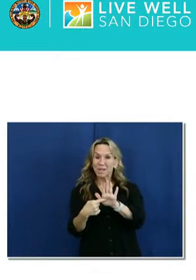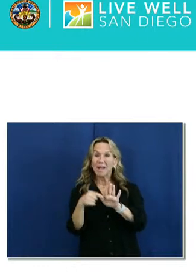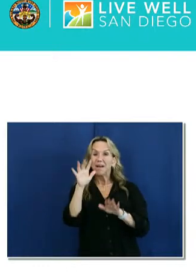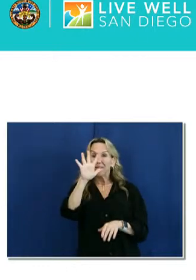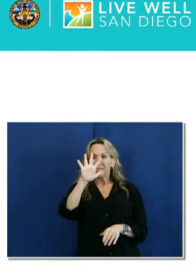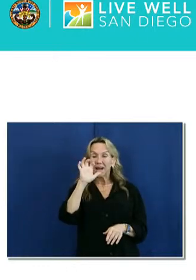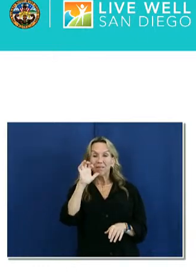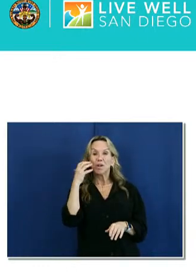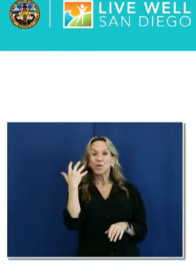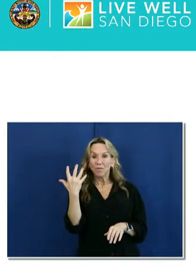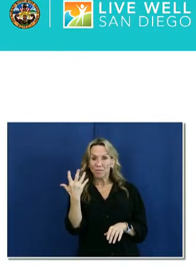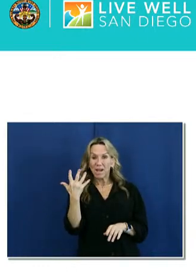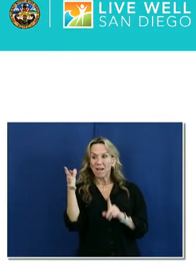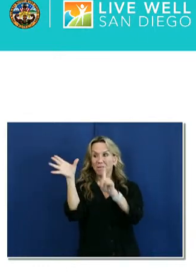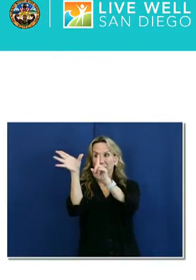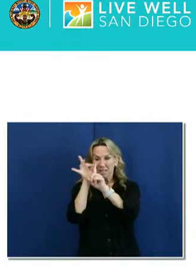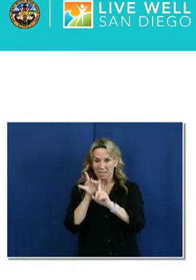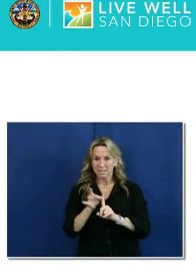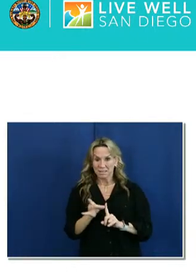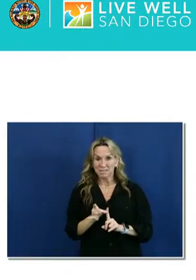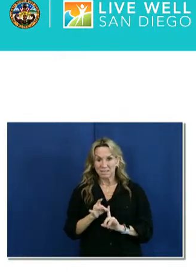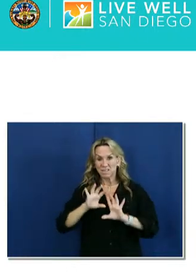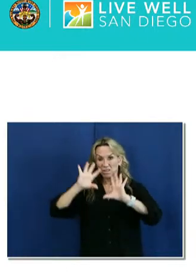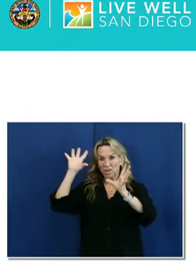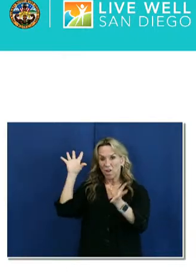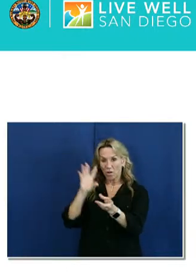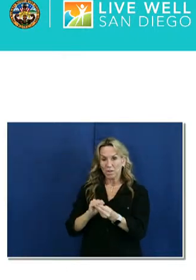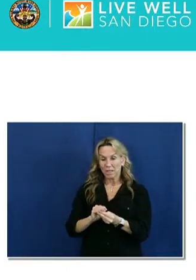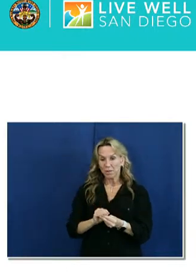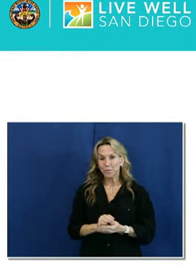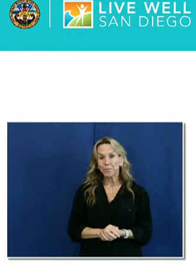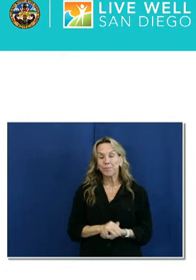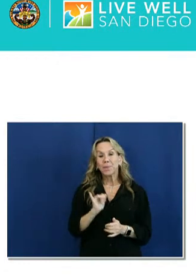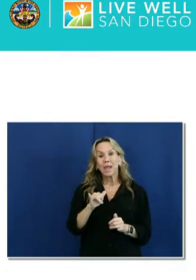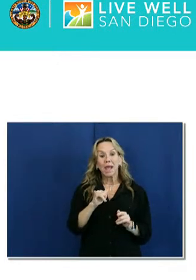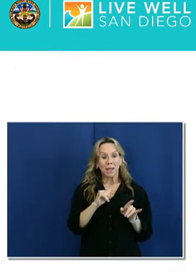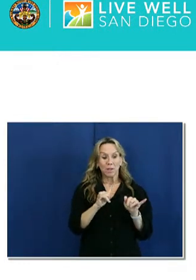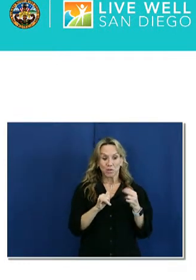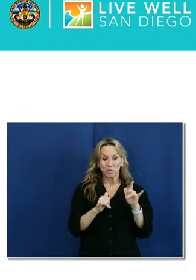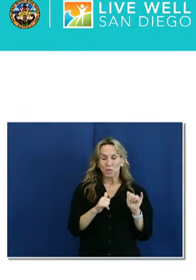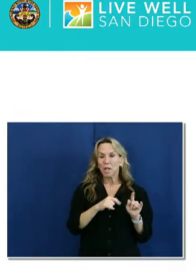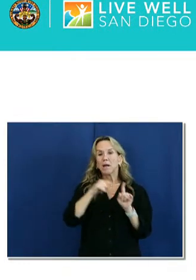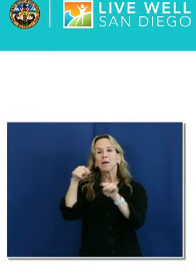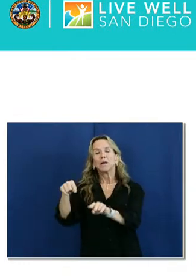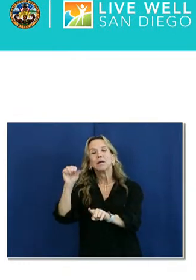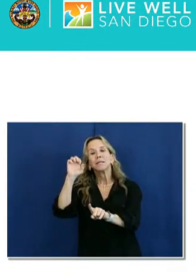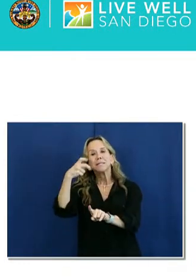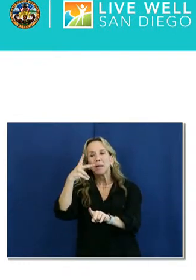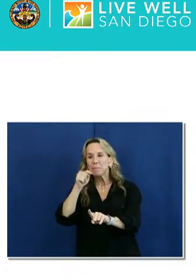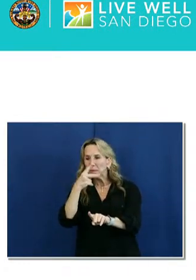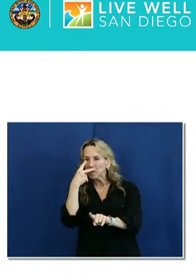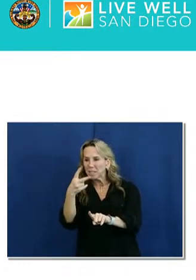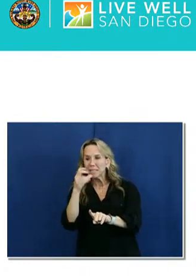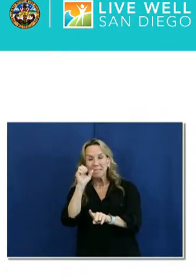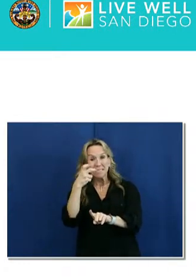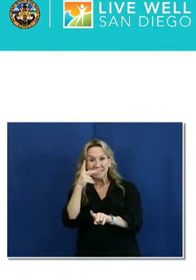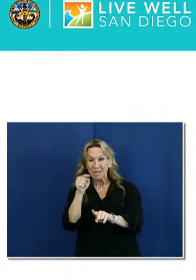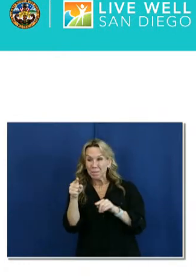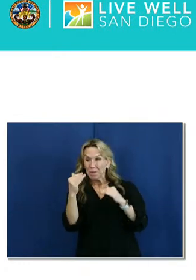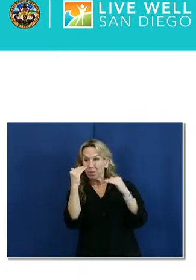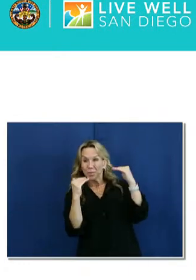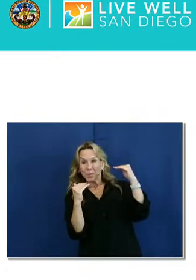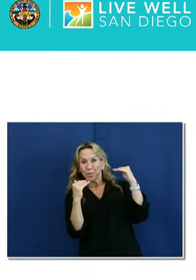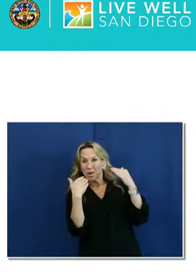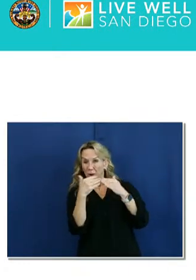505 cases. And for the month of September, it is just ahead